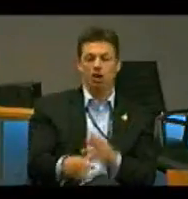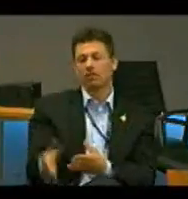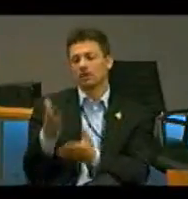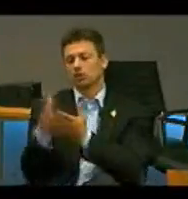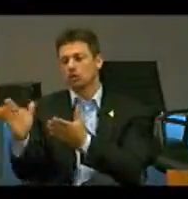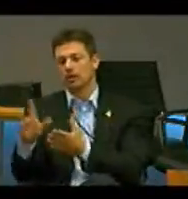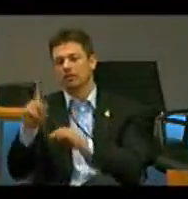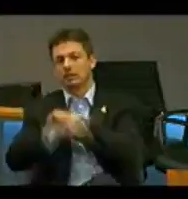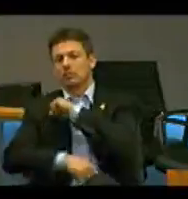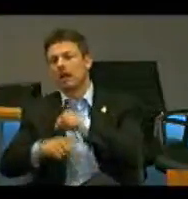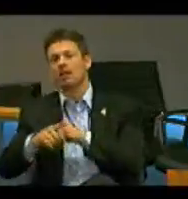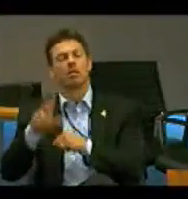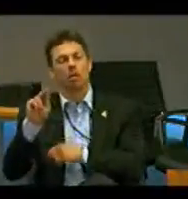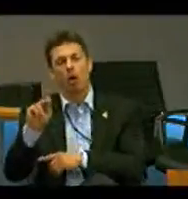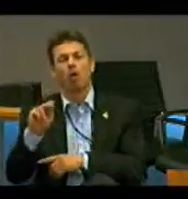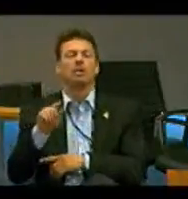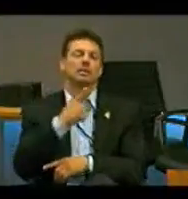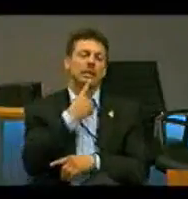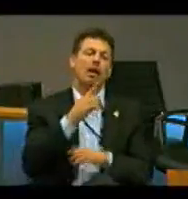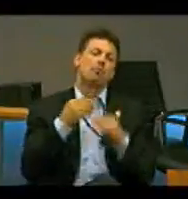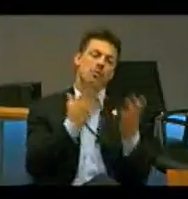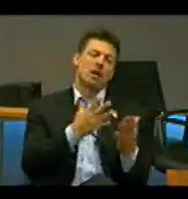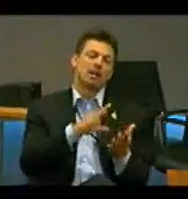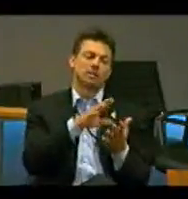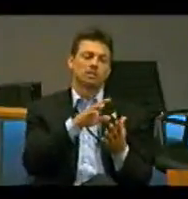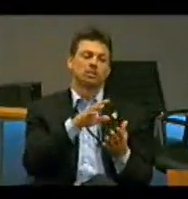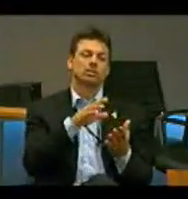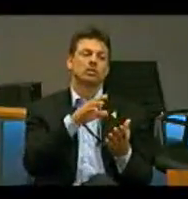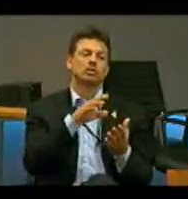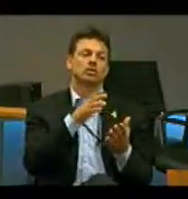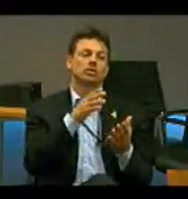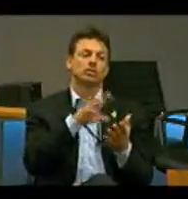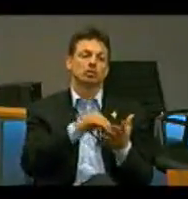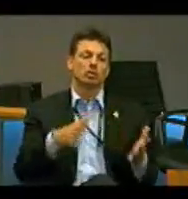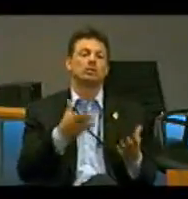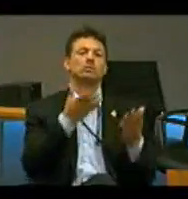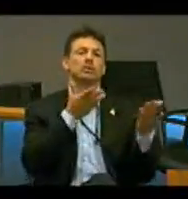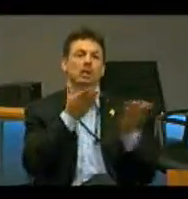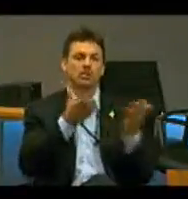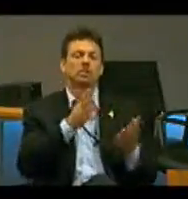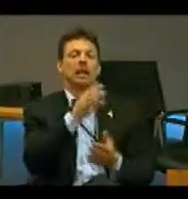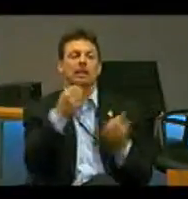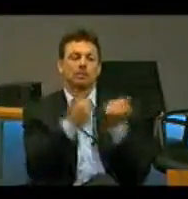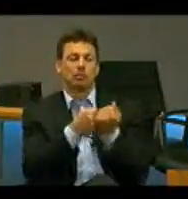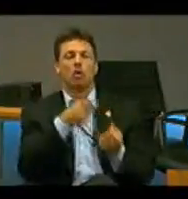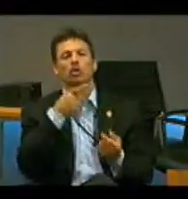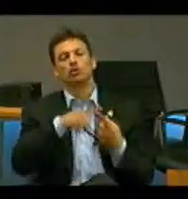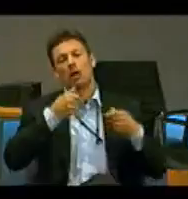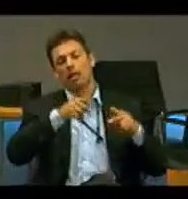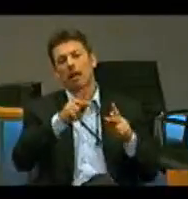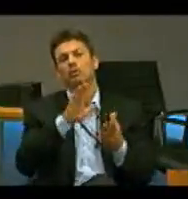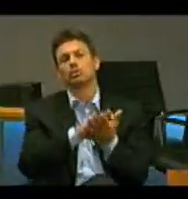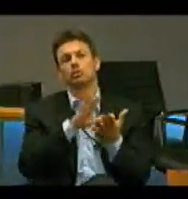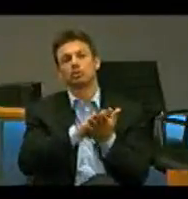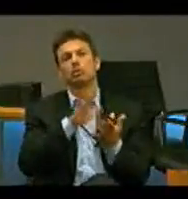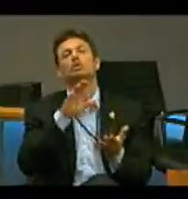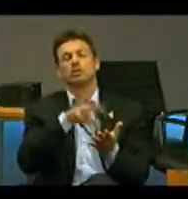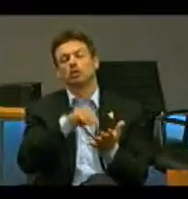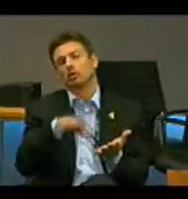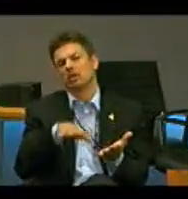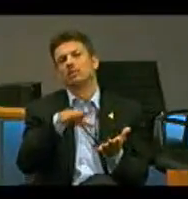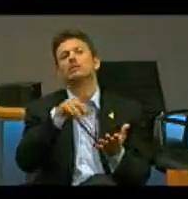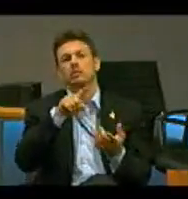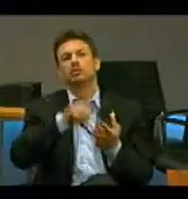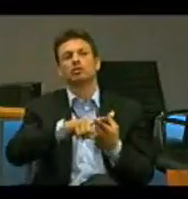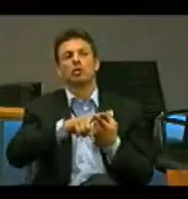discipline. They would have said provide the services and supports that surround students to allow them to meet the expectations for behavior that we